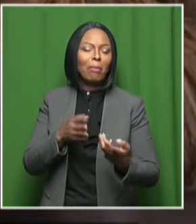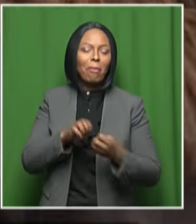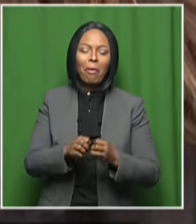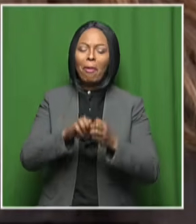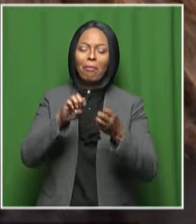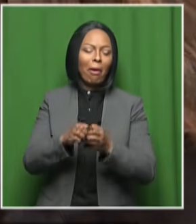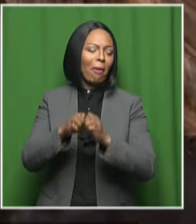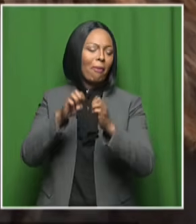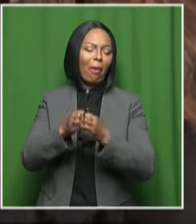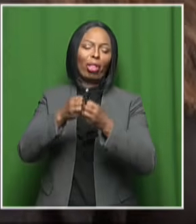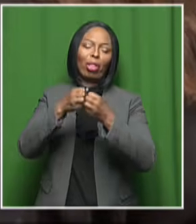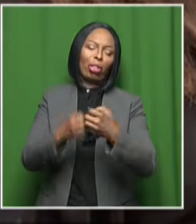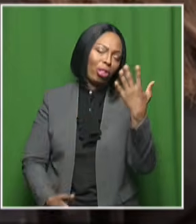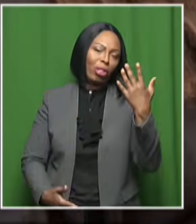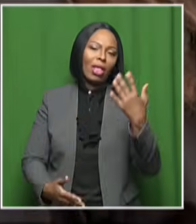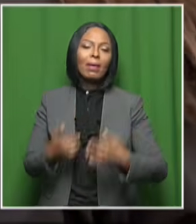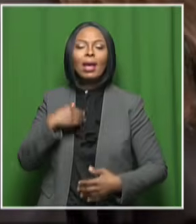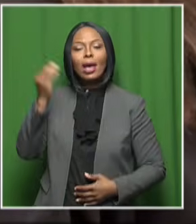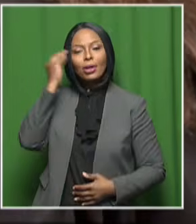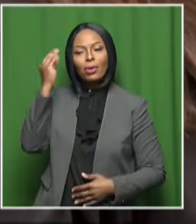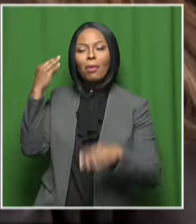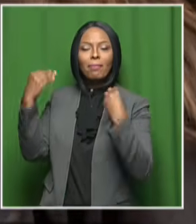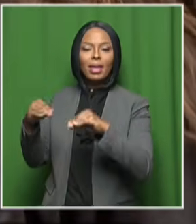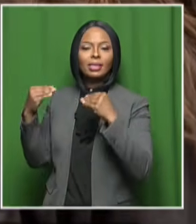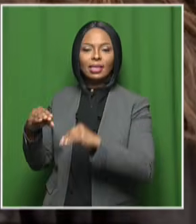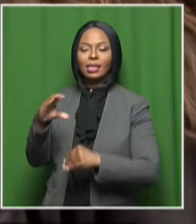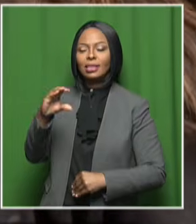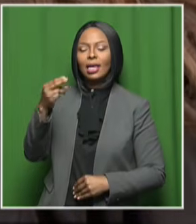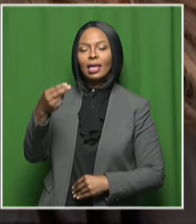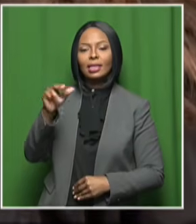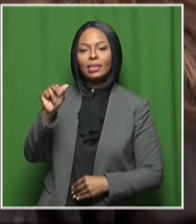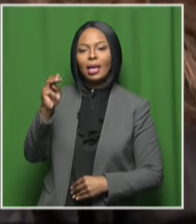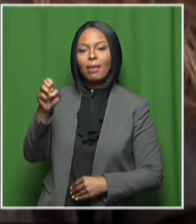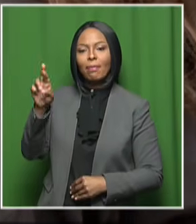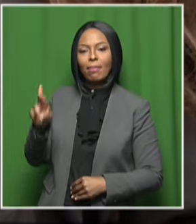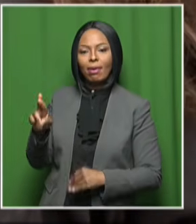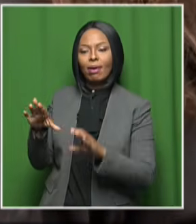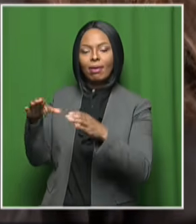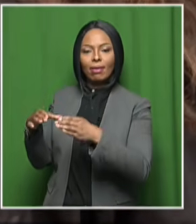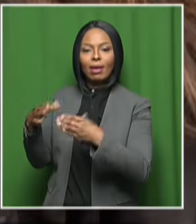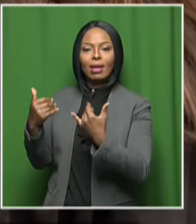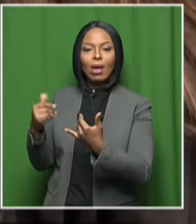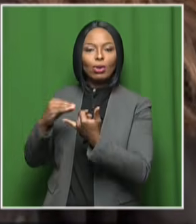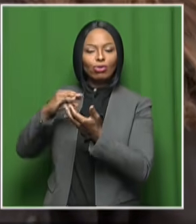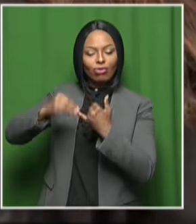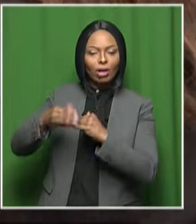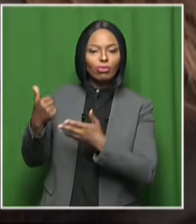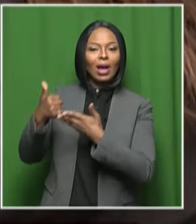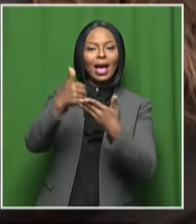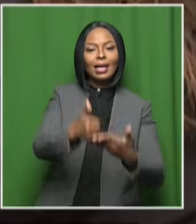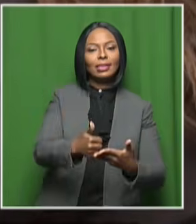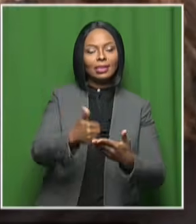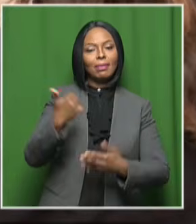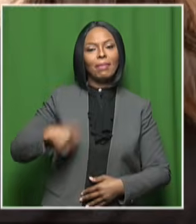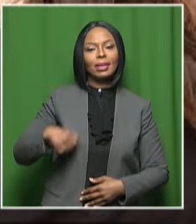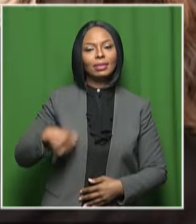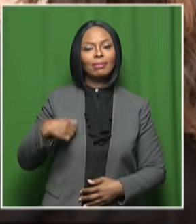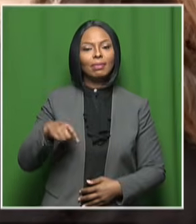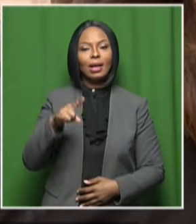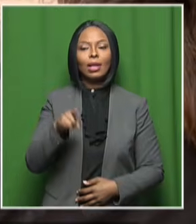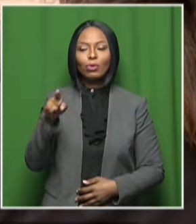Business Chamber is trying to assist the municipality as well in the way that they can. What is it that you are doing on the sidelines? All right, so